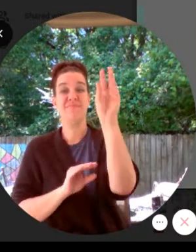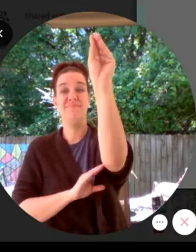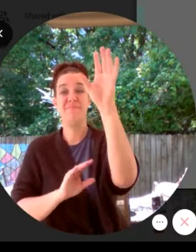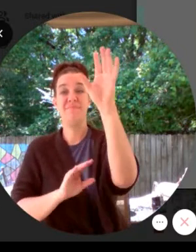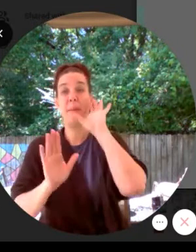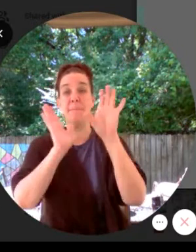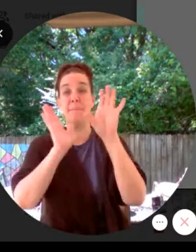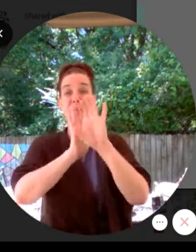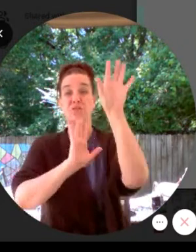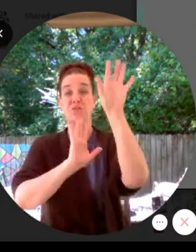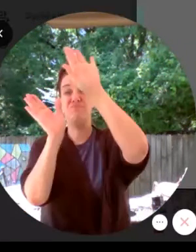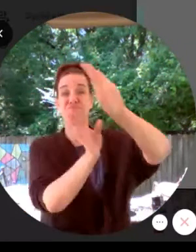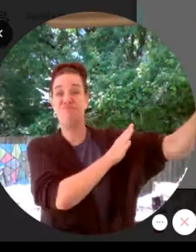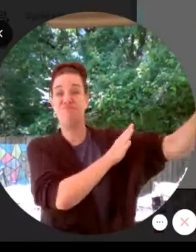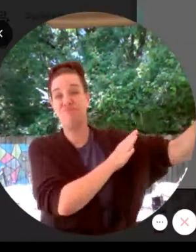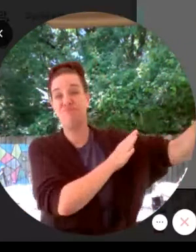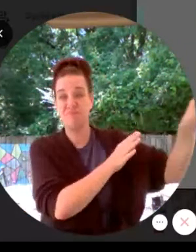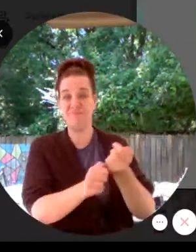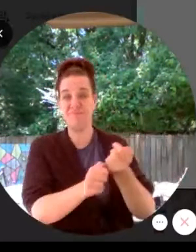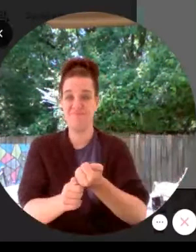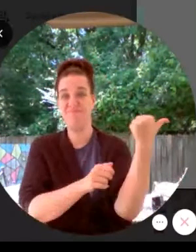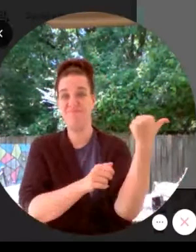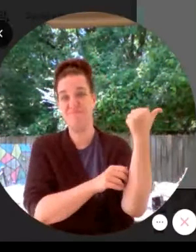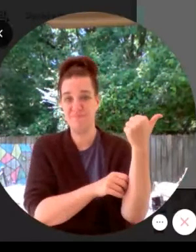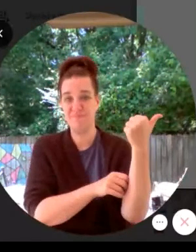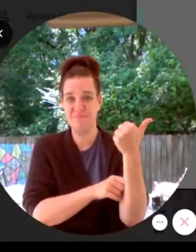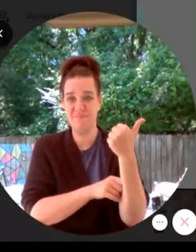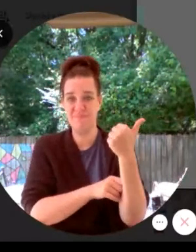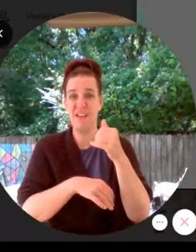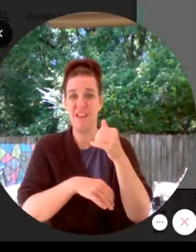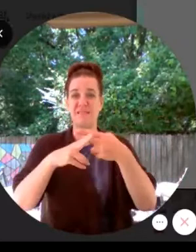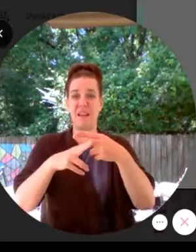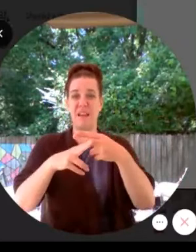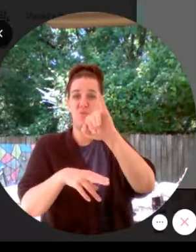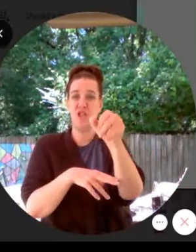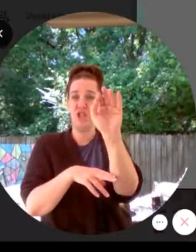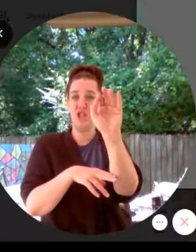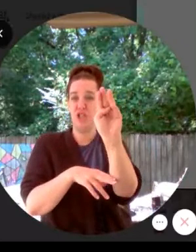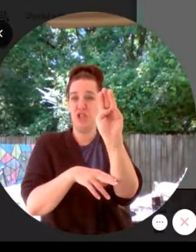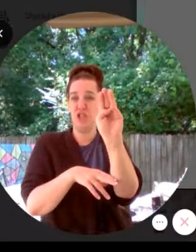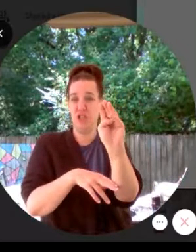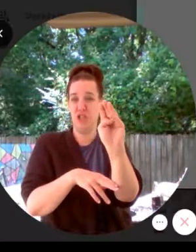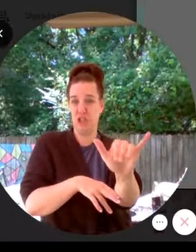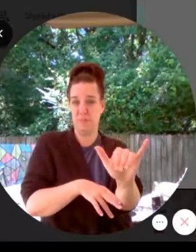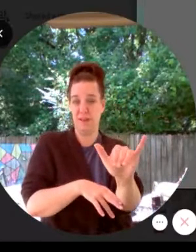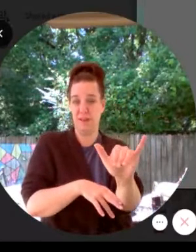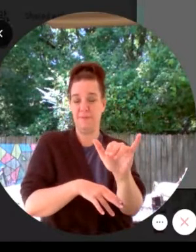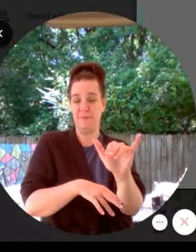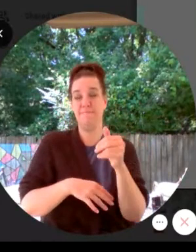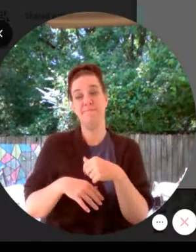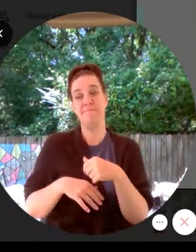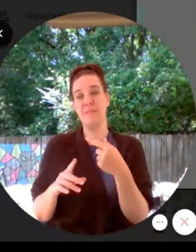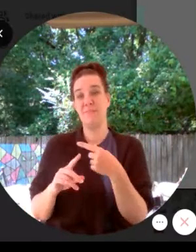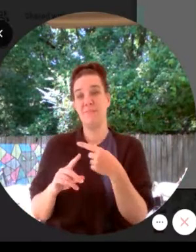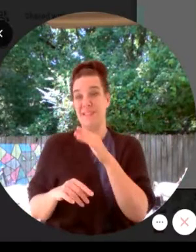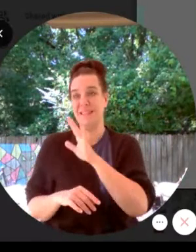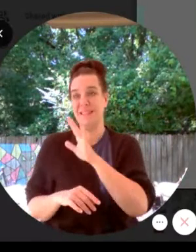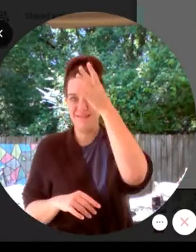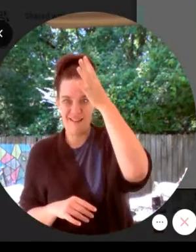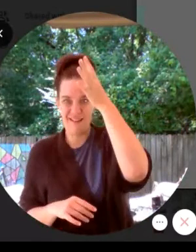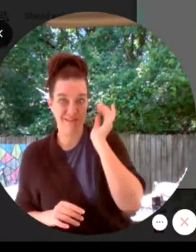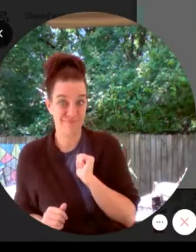Jimmy, although Bertrand had called him father, although Jimmy had